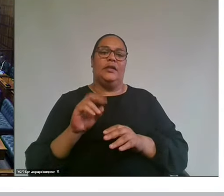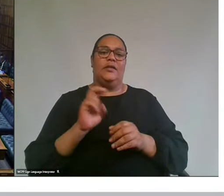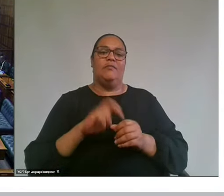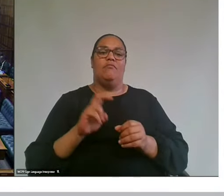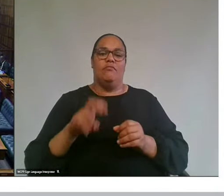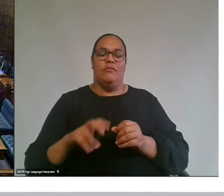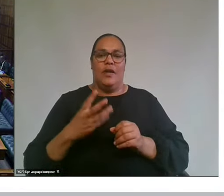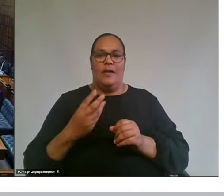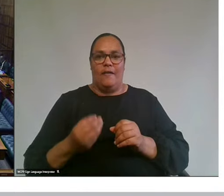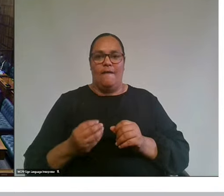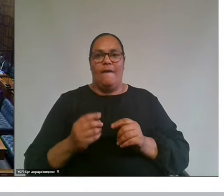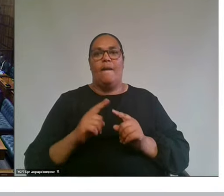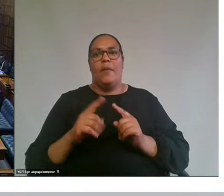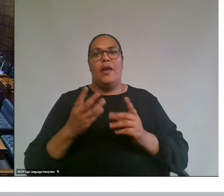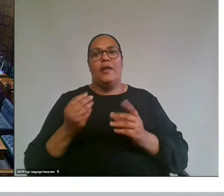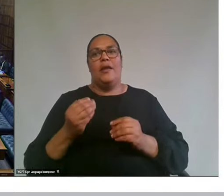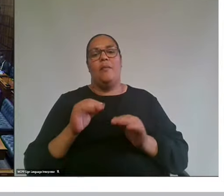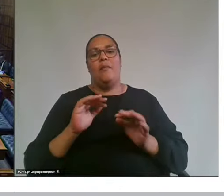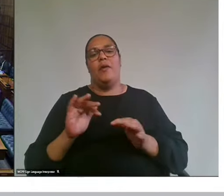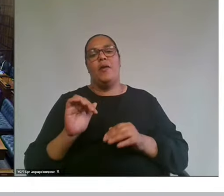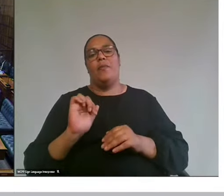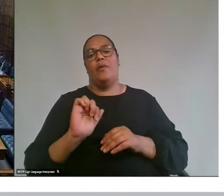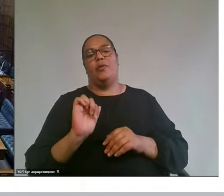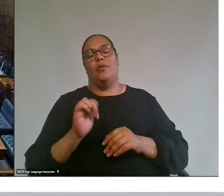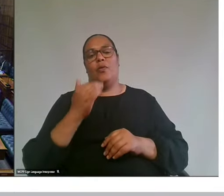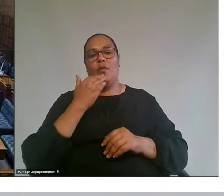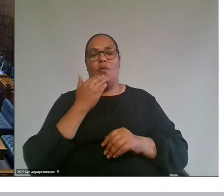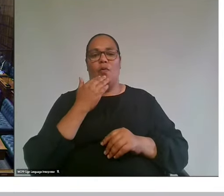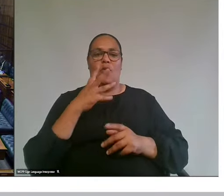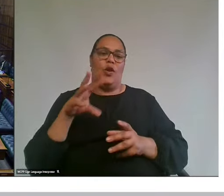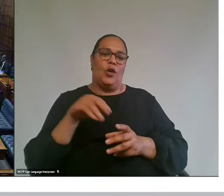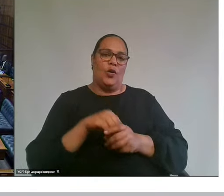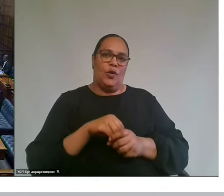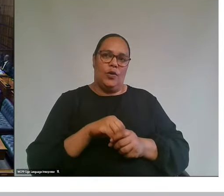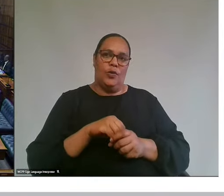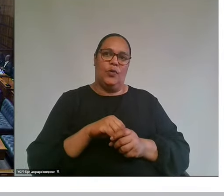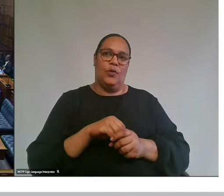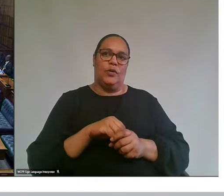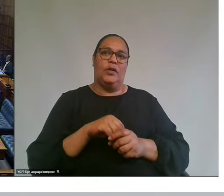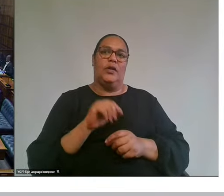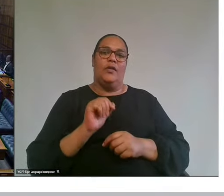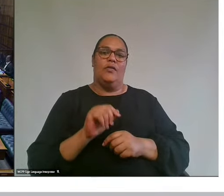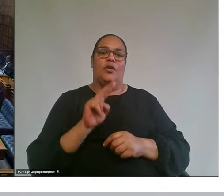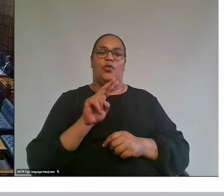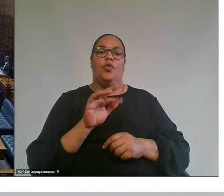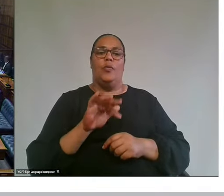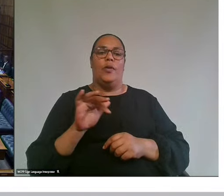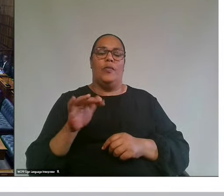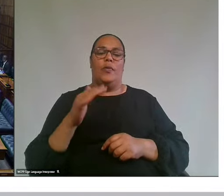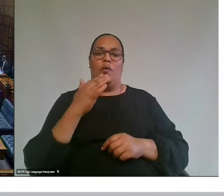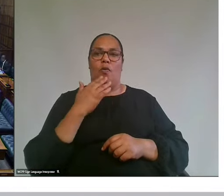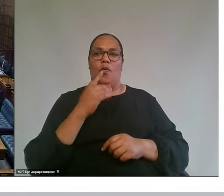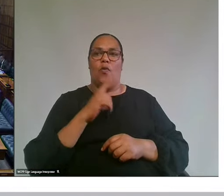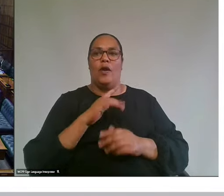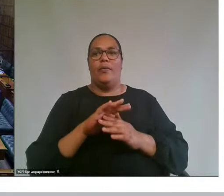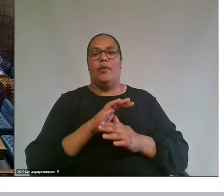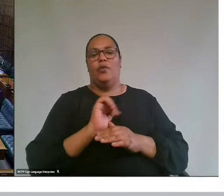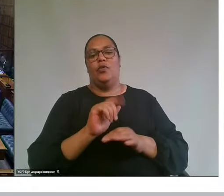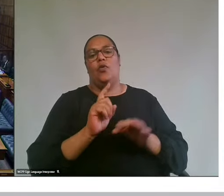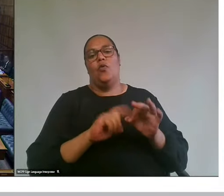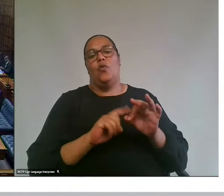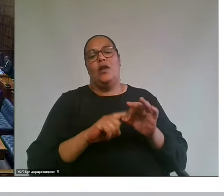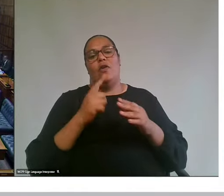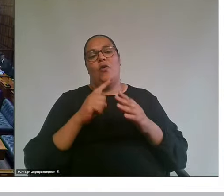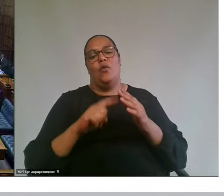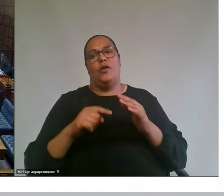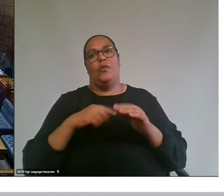resignations um a number of people are included in this including the two people that because of the qualified audit